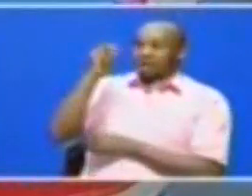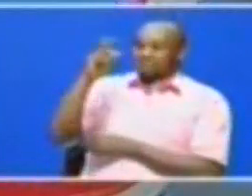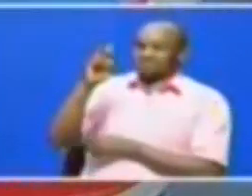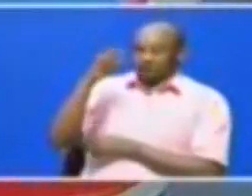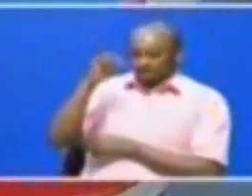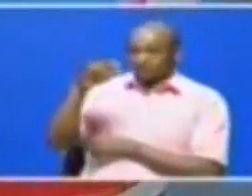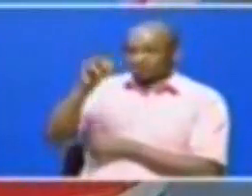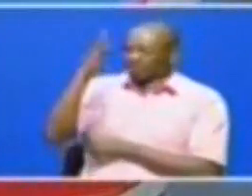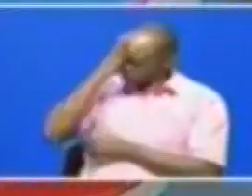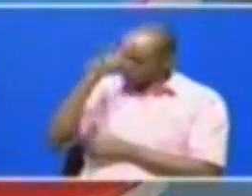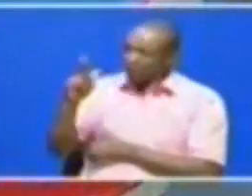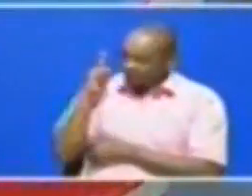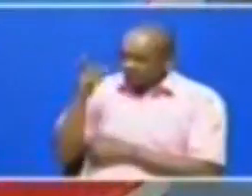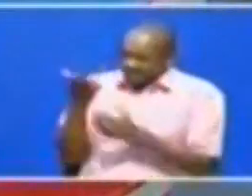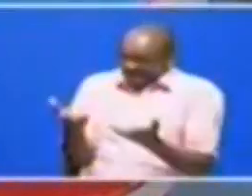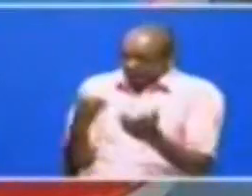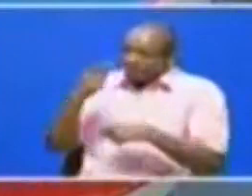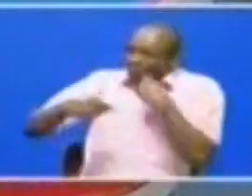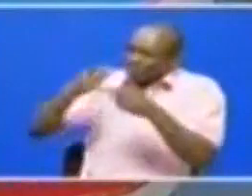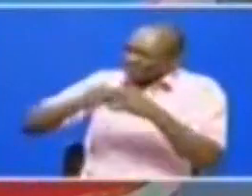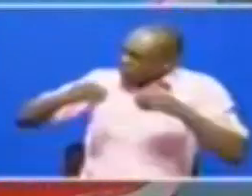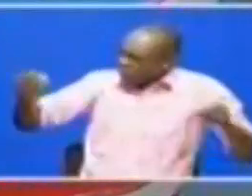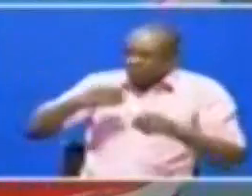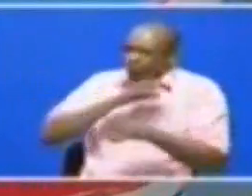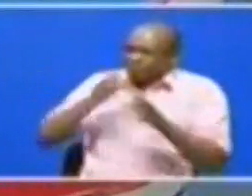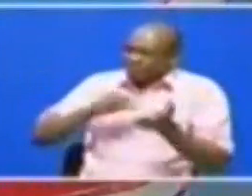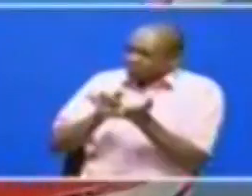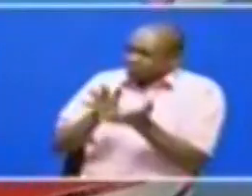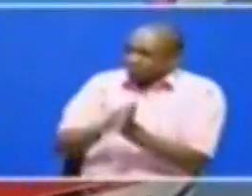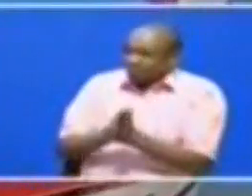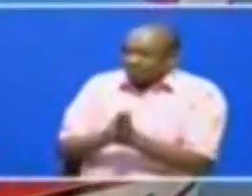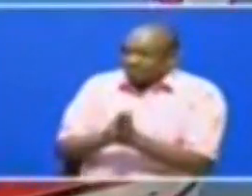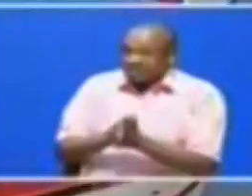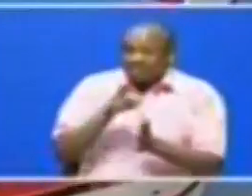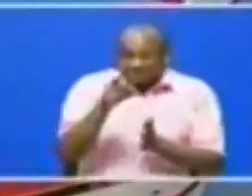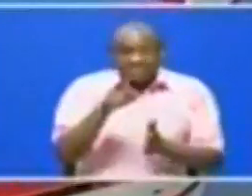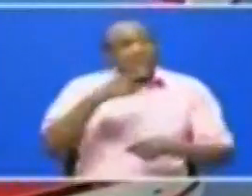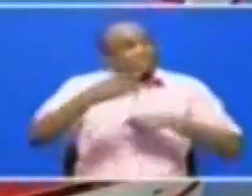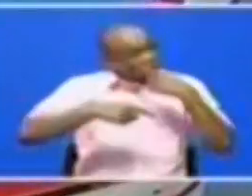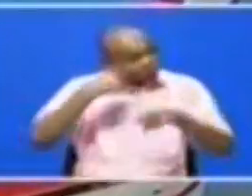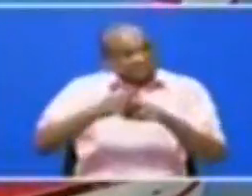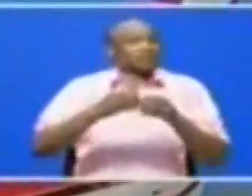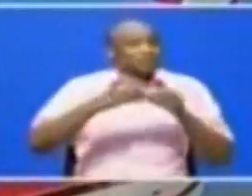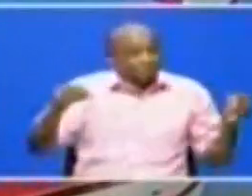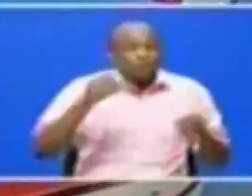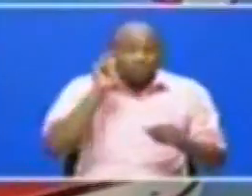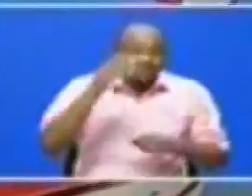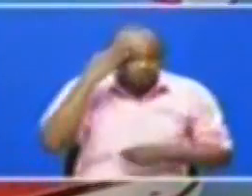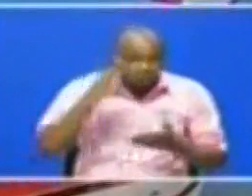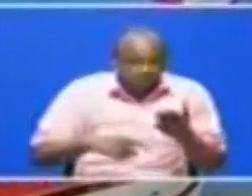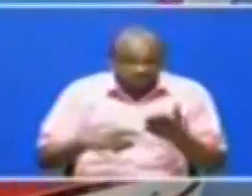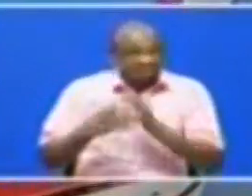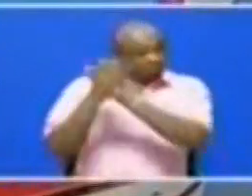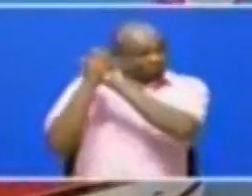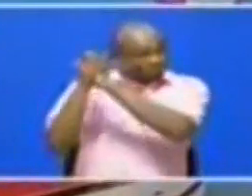with the law. It seems quite a process to remove these commissioners from office. Yes, it is quite a process. And bearing in mind that the